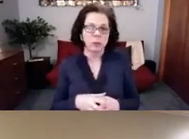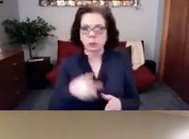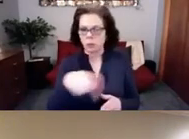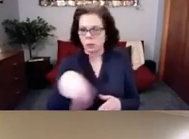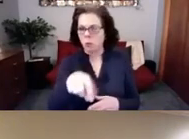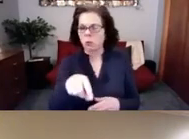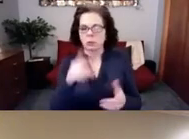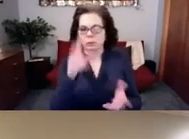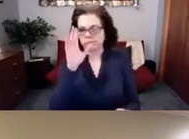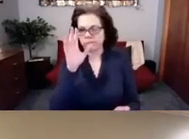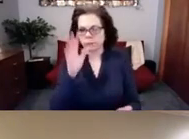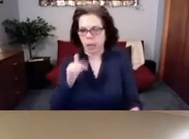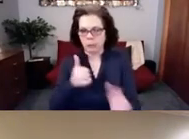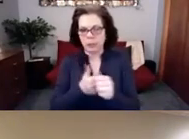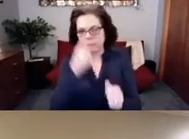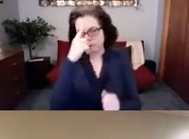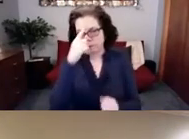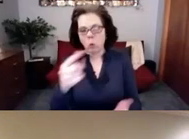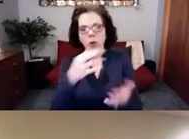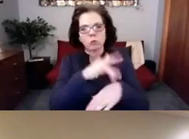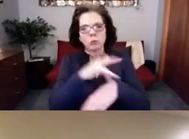around resources and supports.